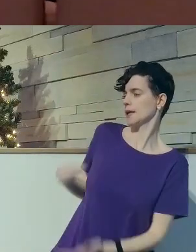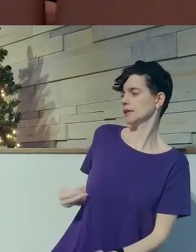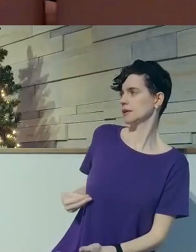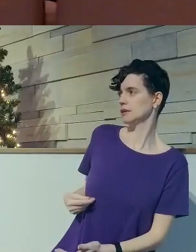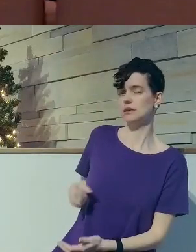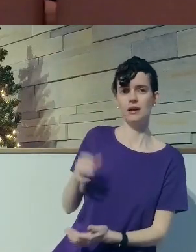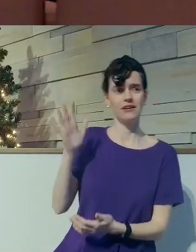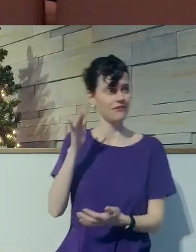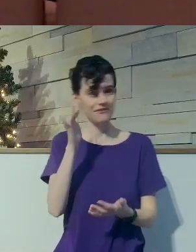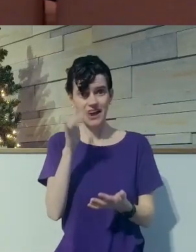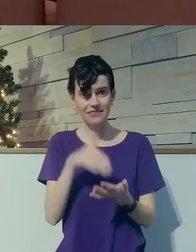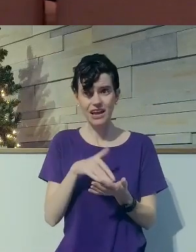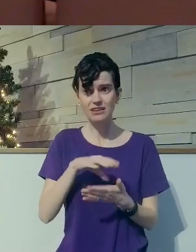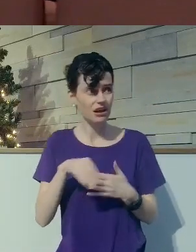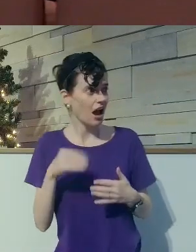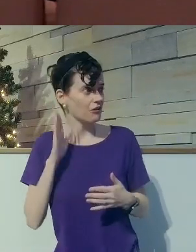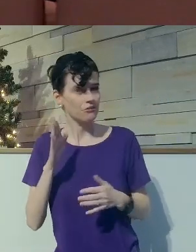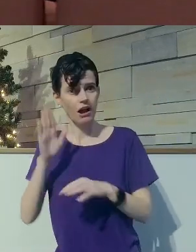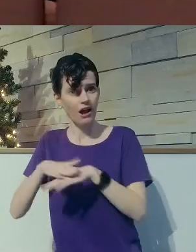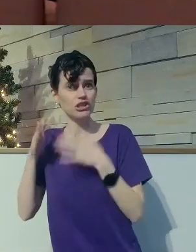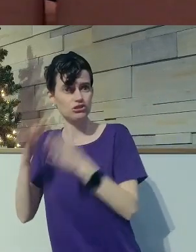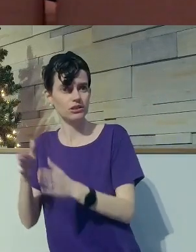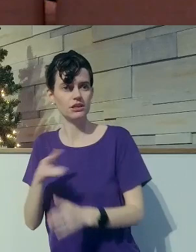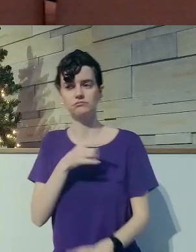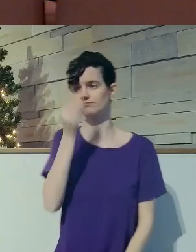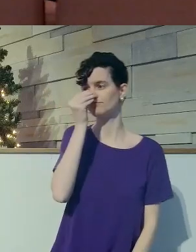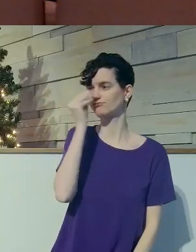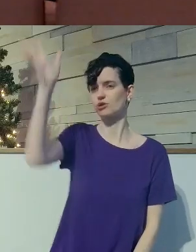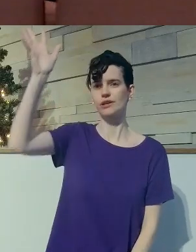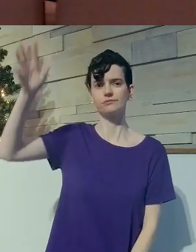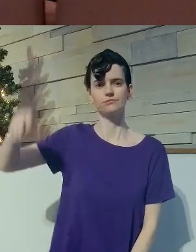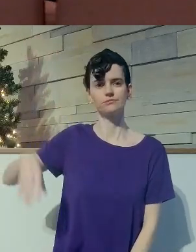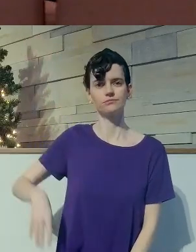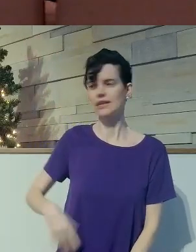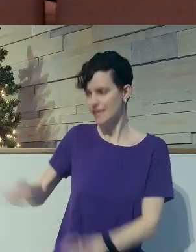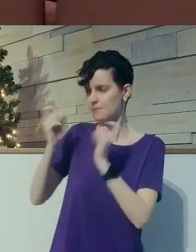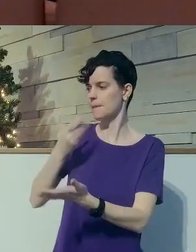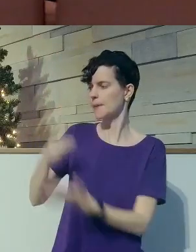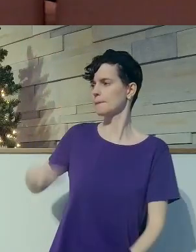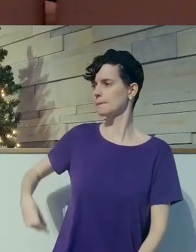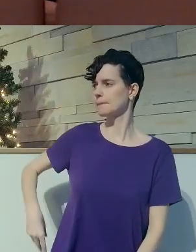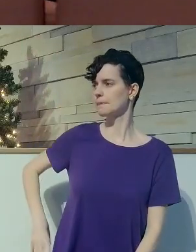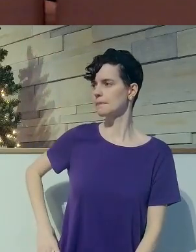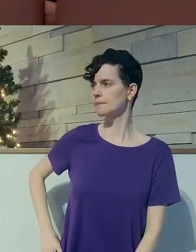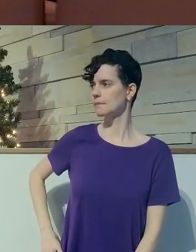Tom, $5,000, that'll wipe me out. I'll be on the street. And Tom didn't care. Give me my money.